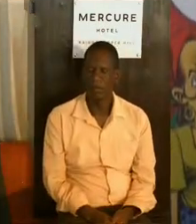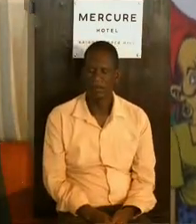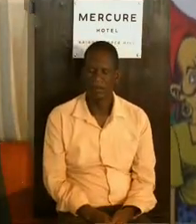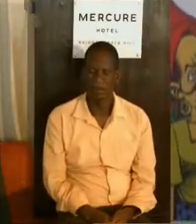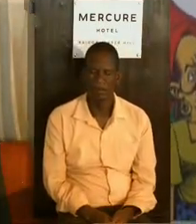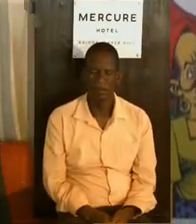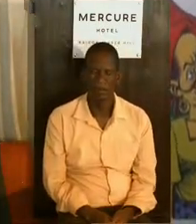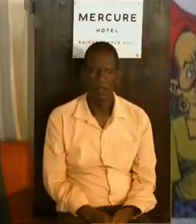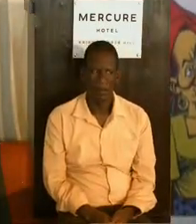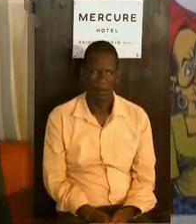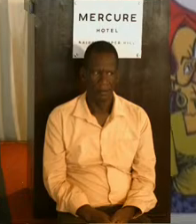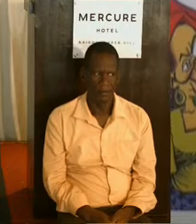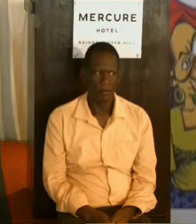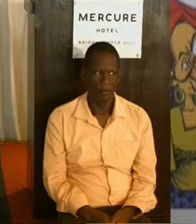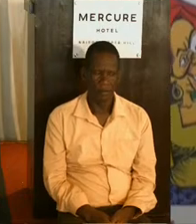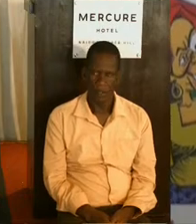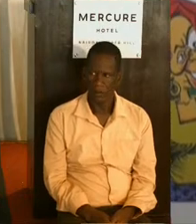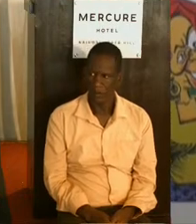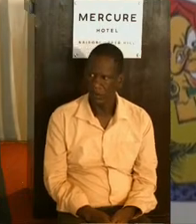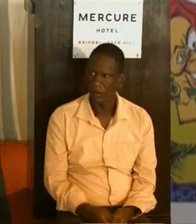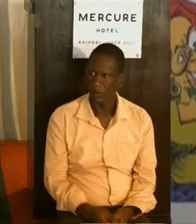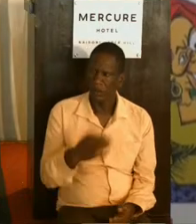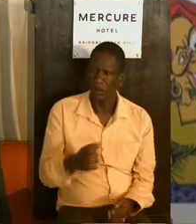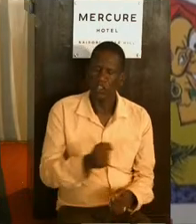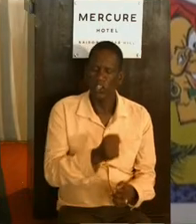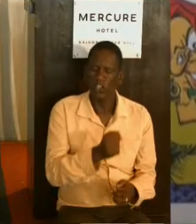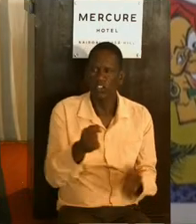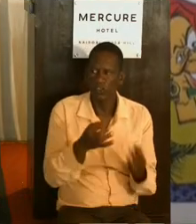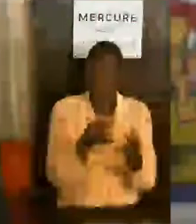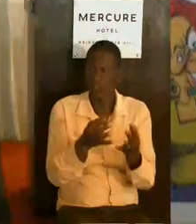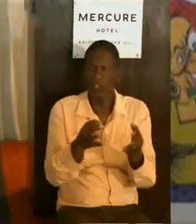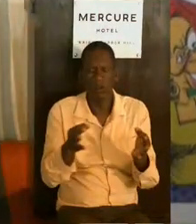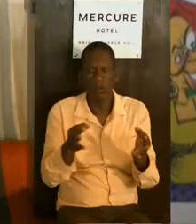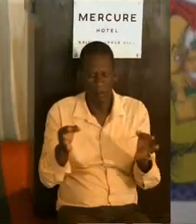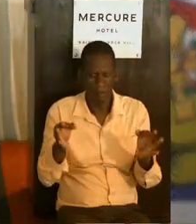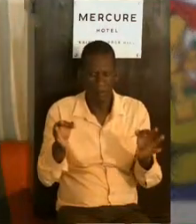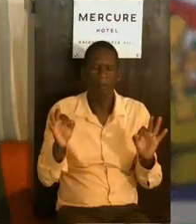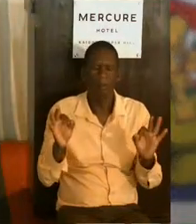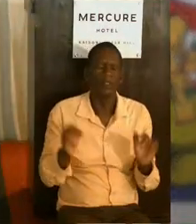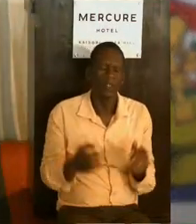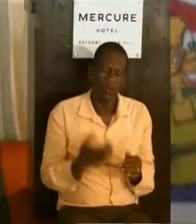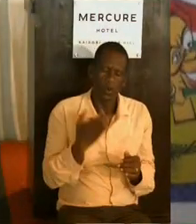the doors the doors of freedom